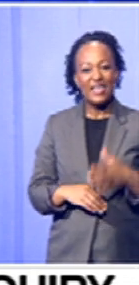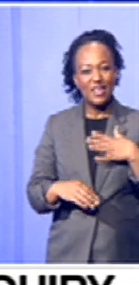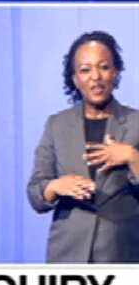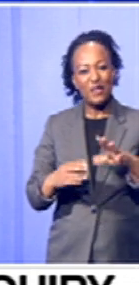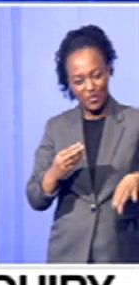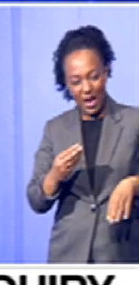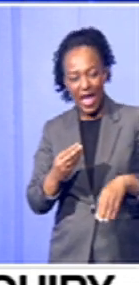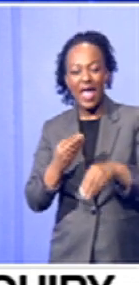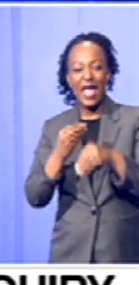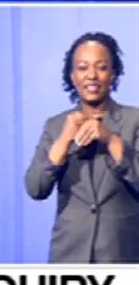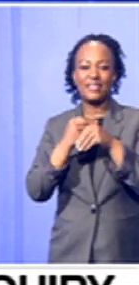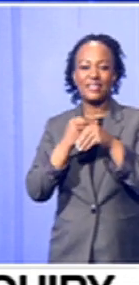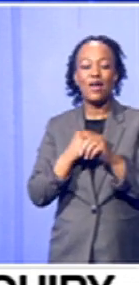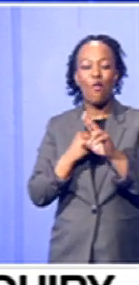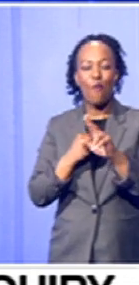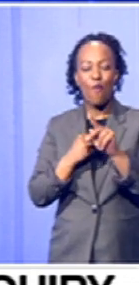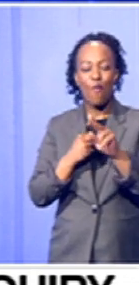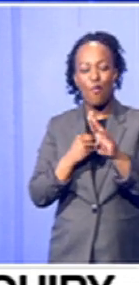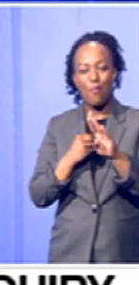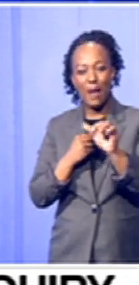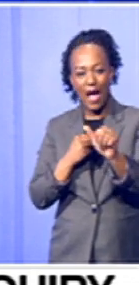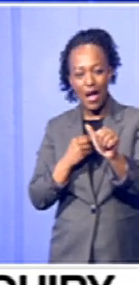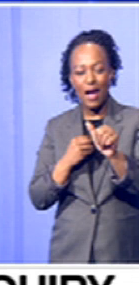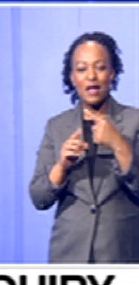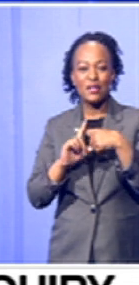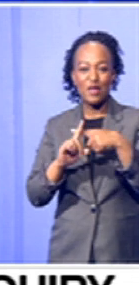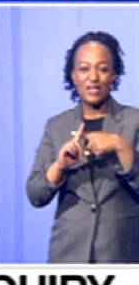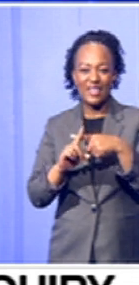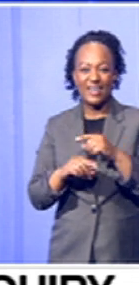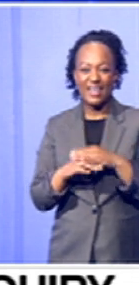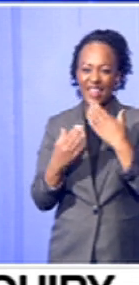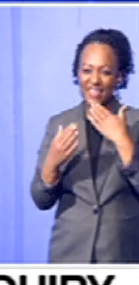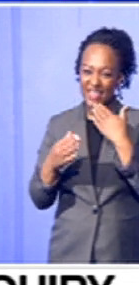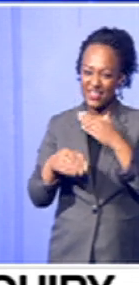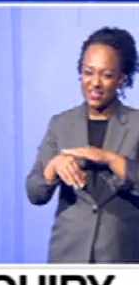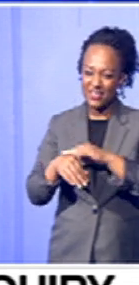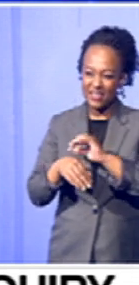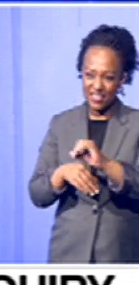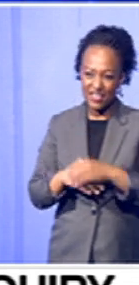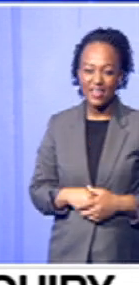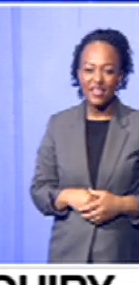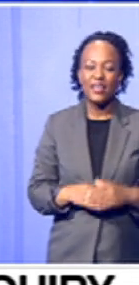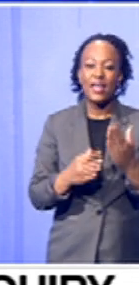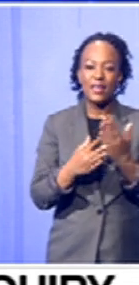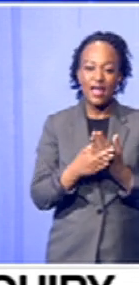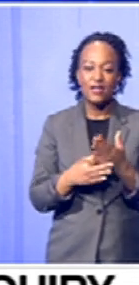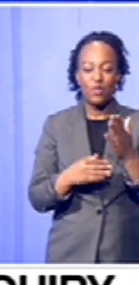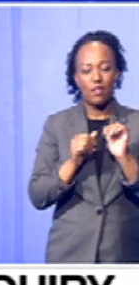that point. Bulelani Phillip, thank you so much. Thank you so much for talking to us. And of course, it's a case we continue to follow.